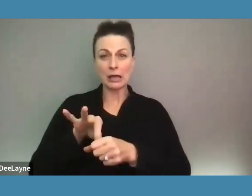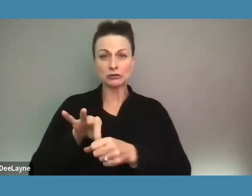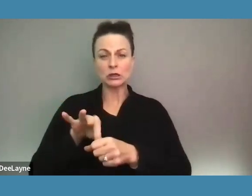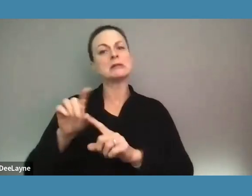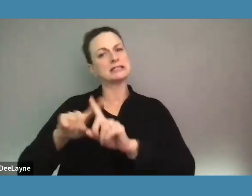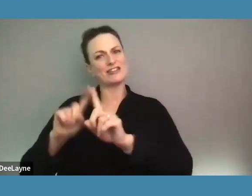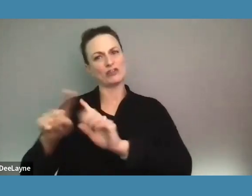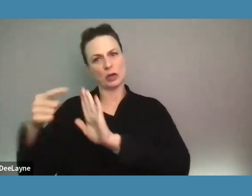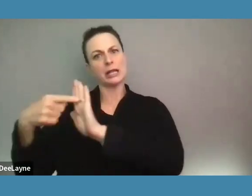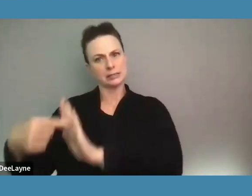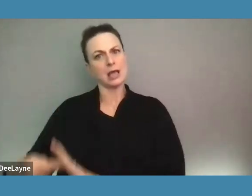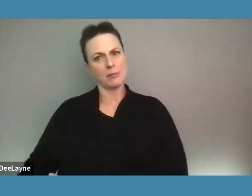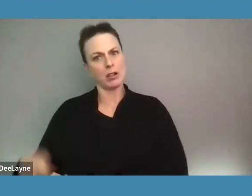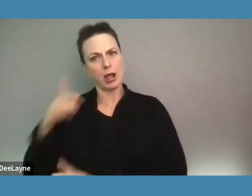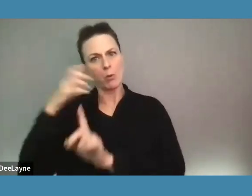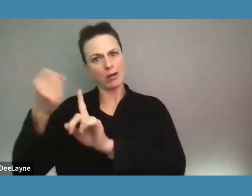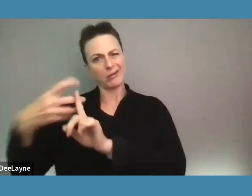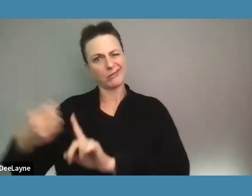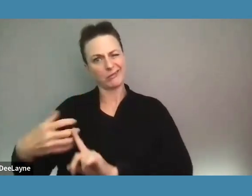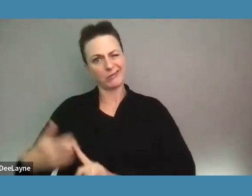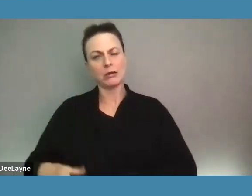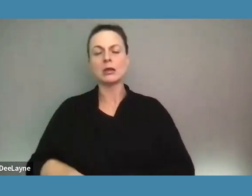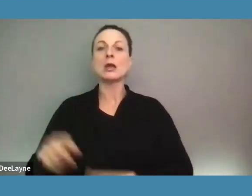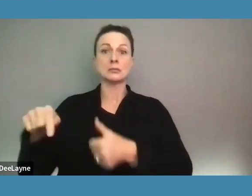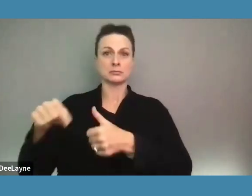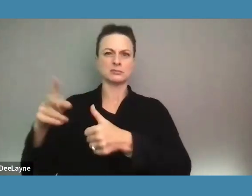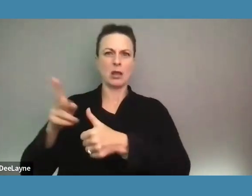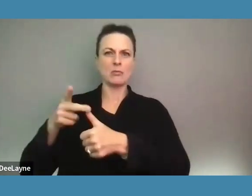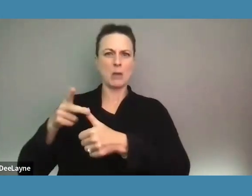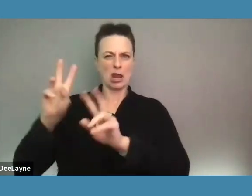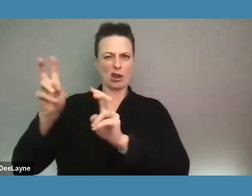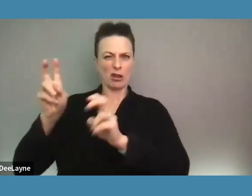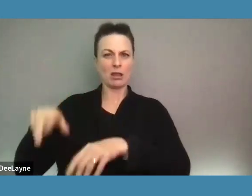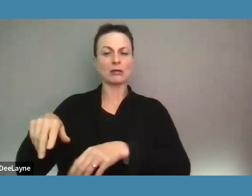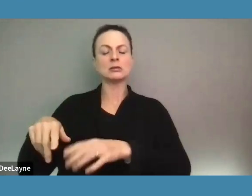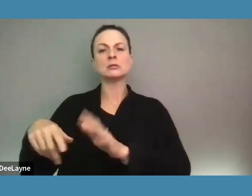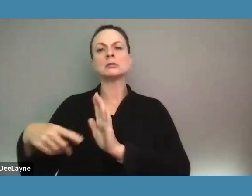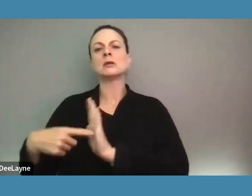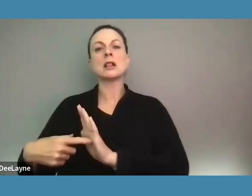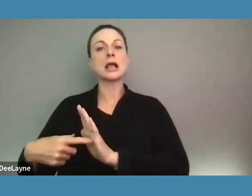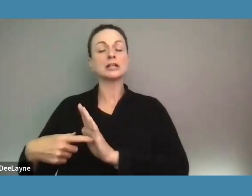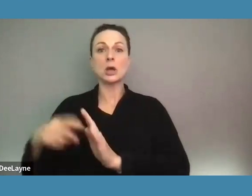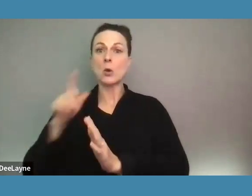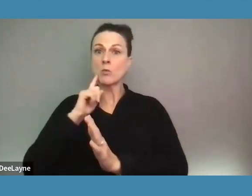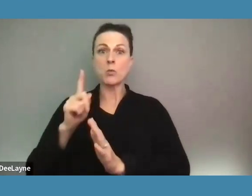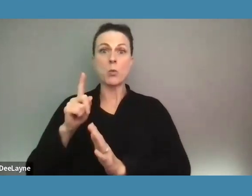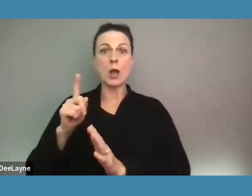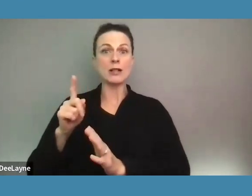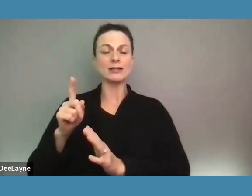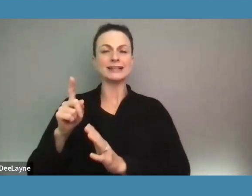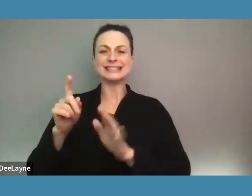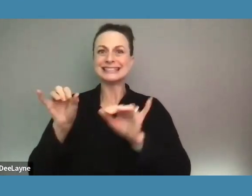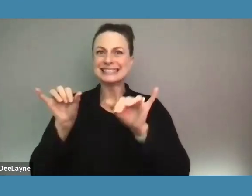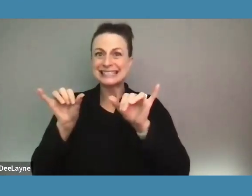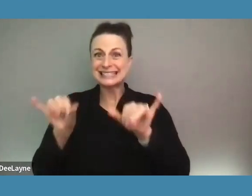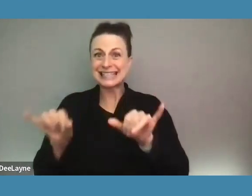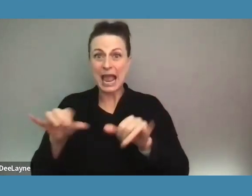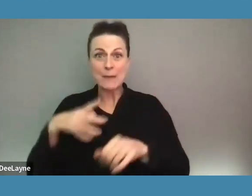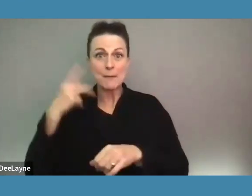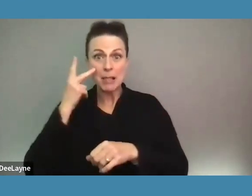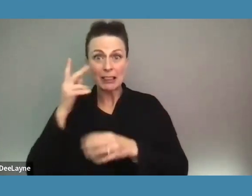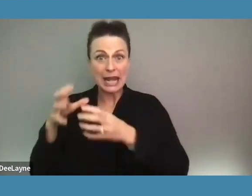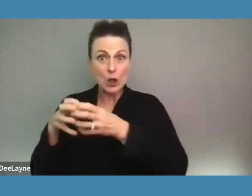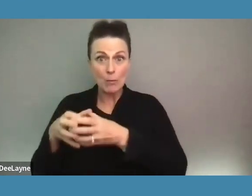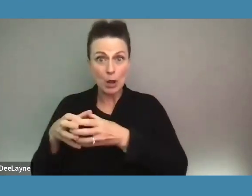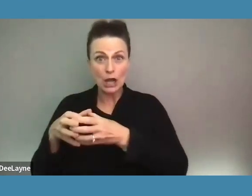examples of this, and I'm going to go through them. In a primary election, supervisor of election staff members from the same political party being voted on